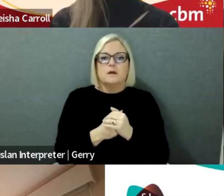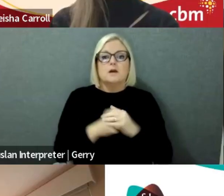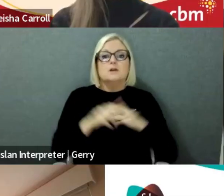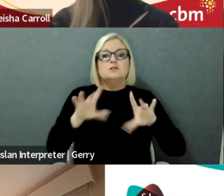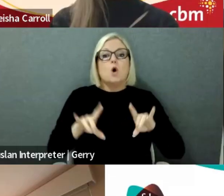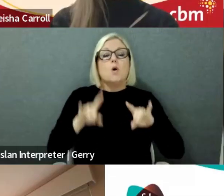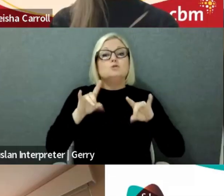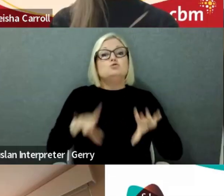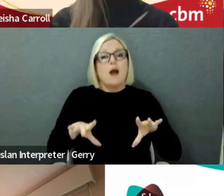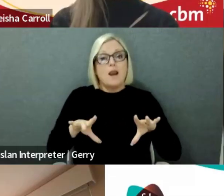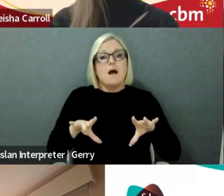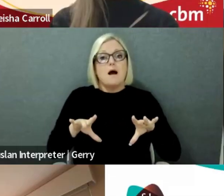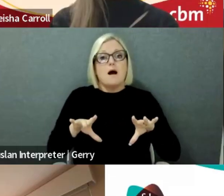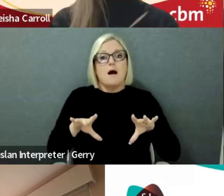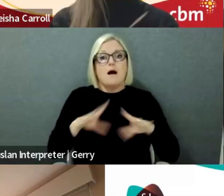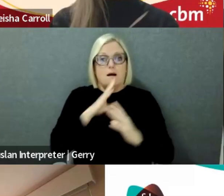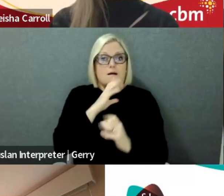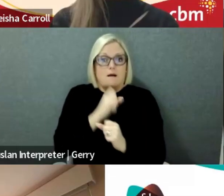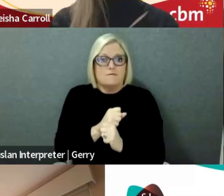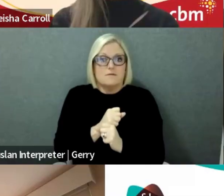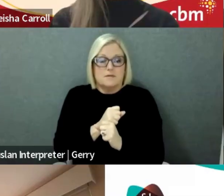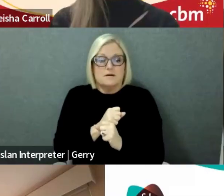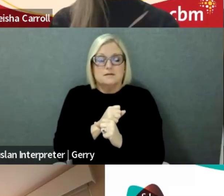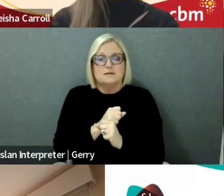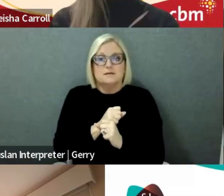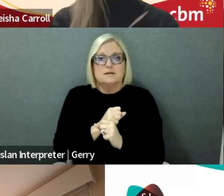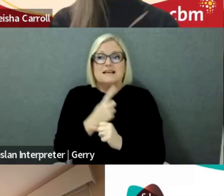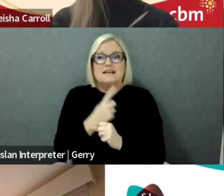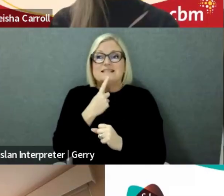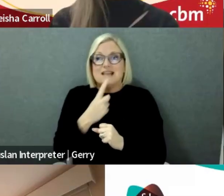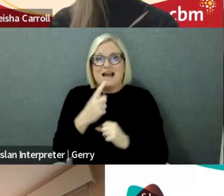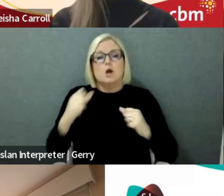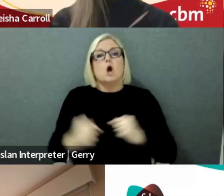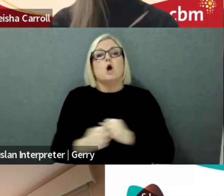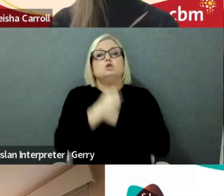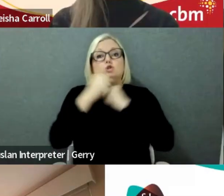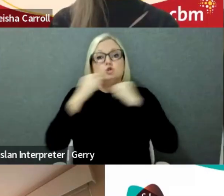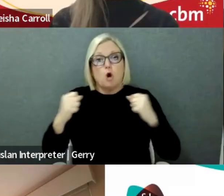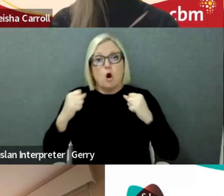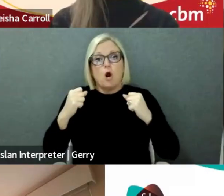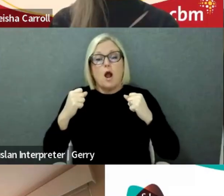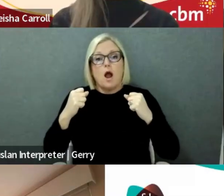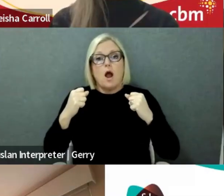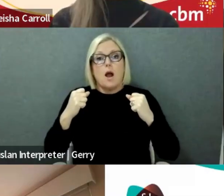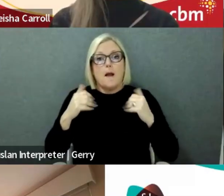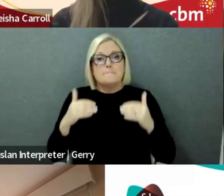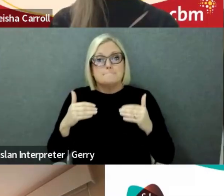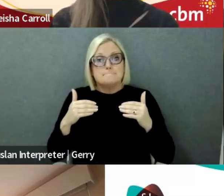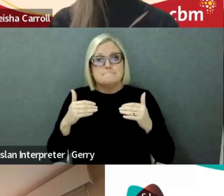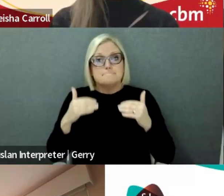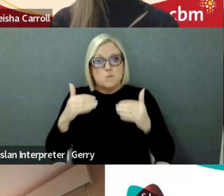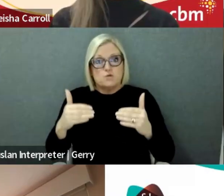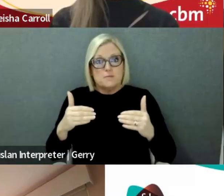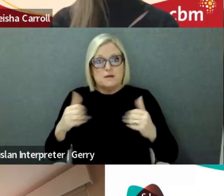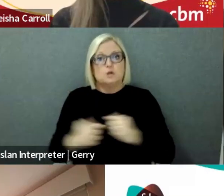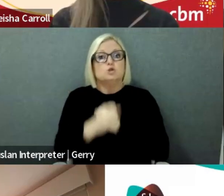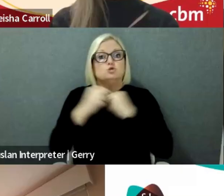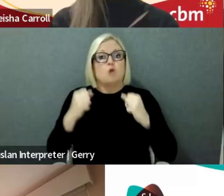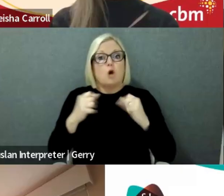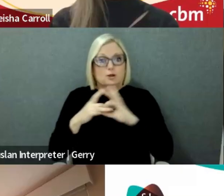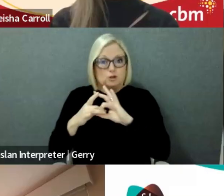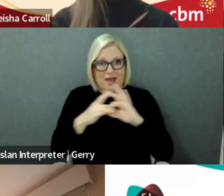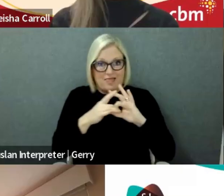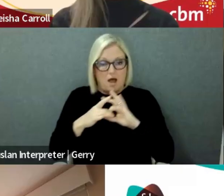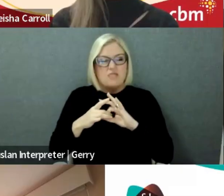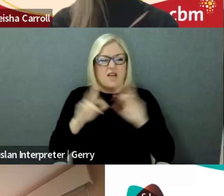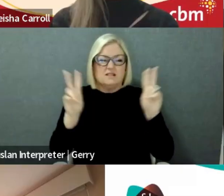designed and supported our new initiative called Stronger Movements, Stronger Futures, which places OPDs at the centre and strengthens leadership